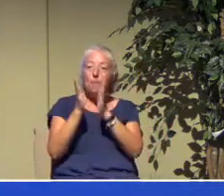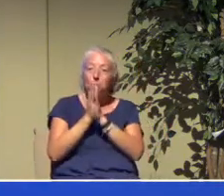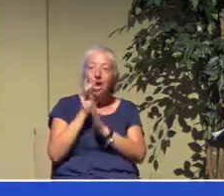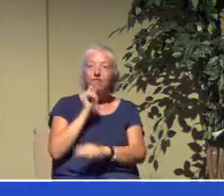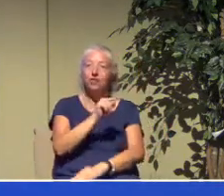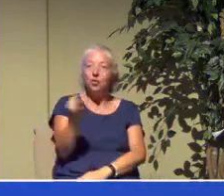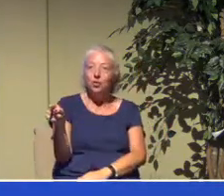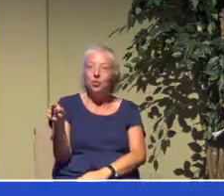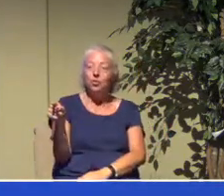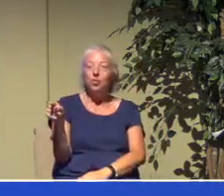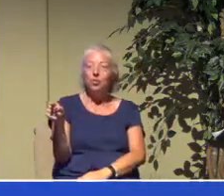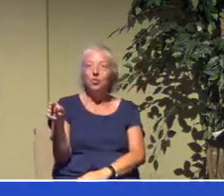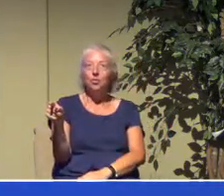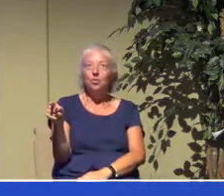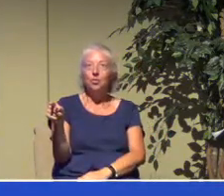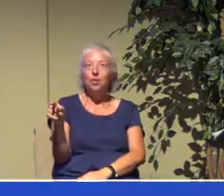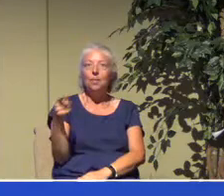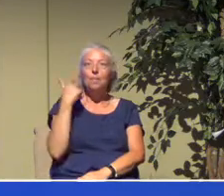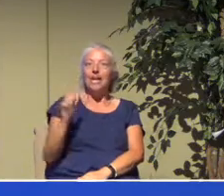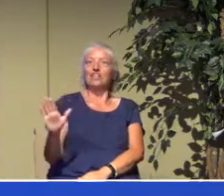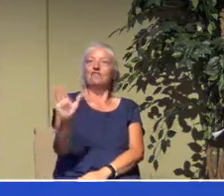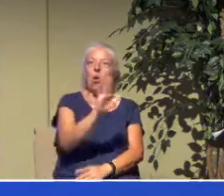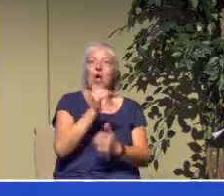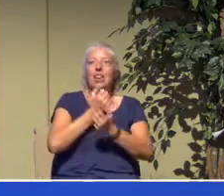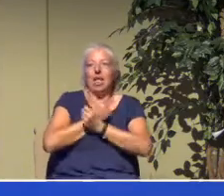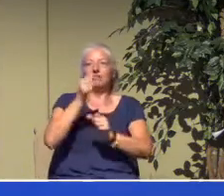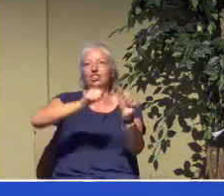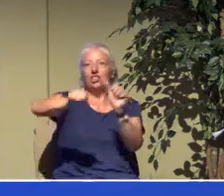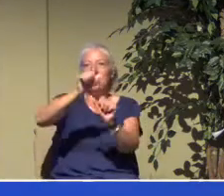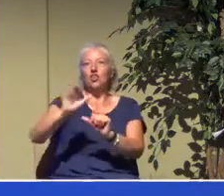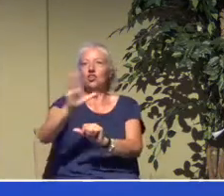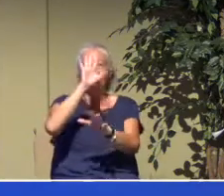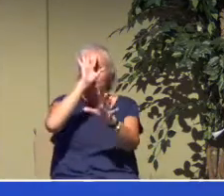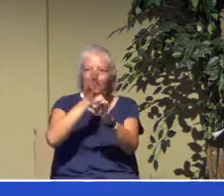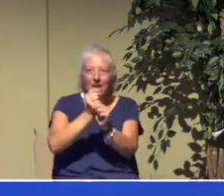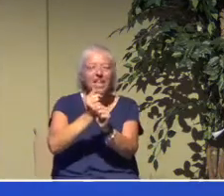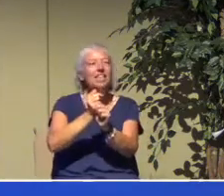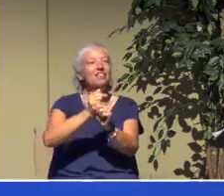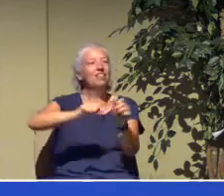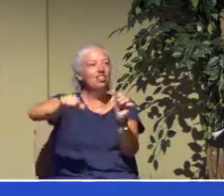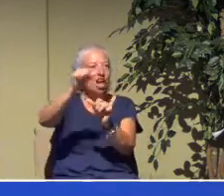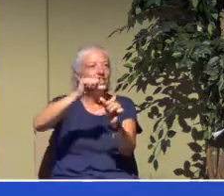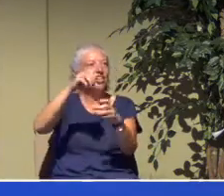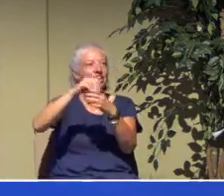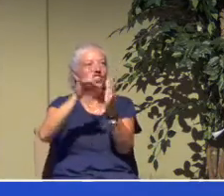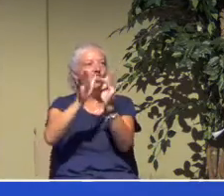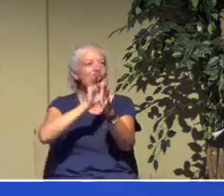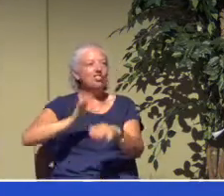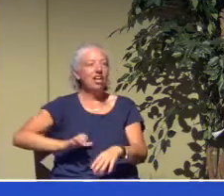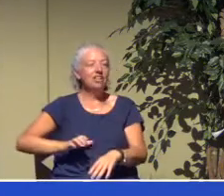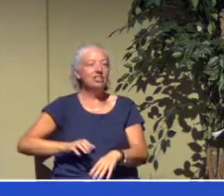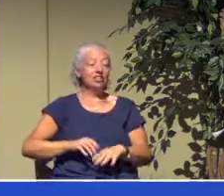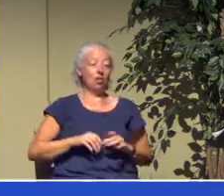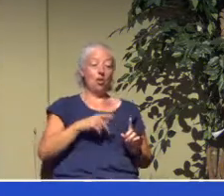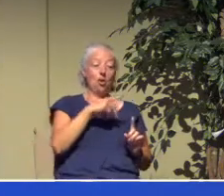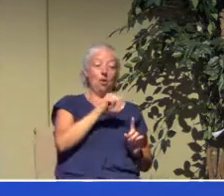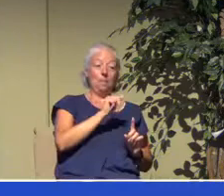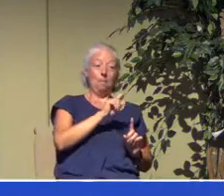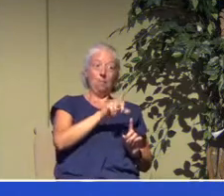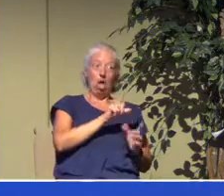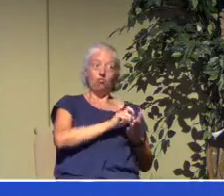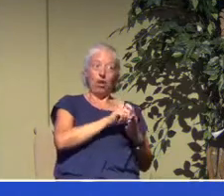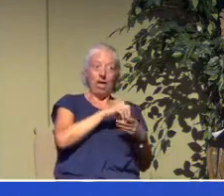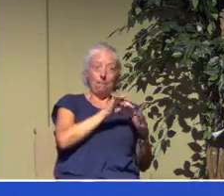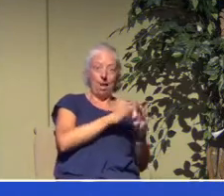guys because of the love you have for each other and the faith that you have in Jesus Christ. And so for Paul, he's so